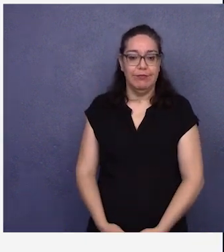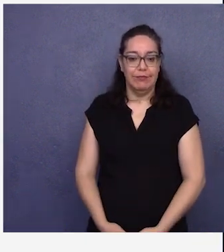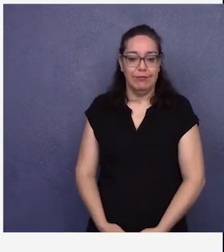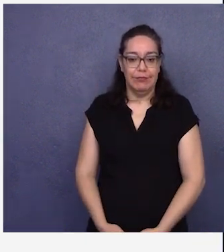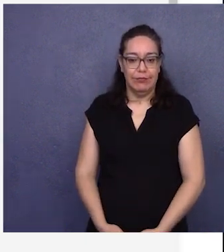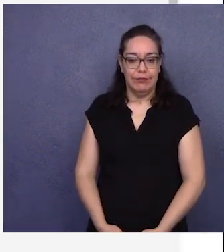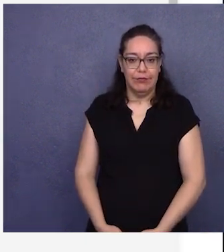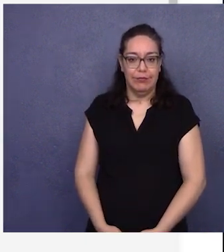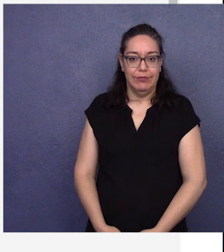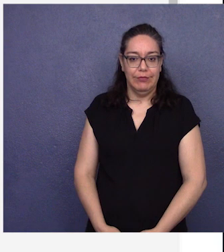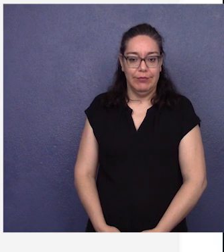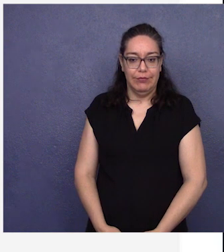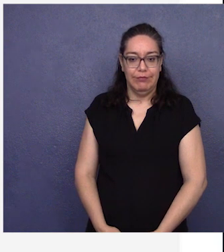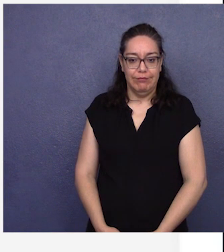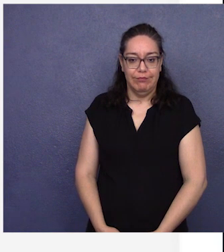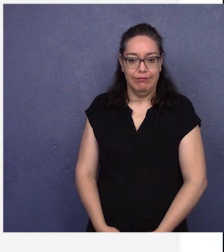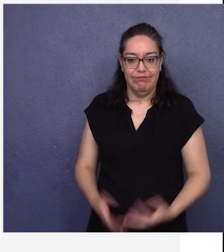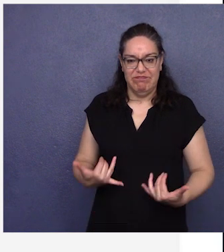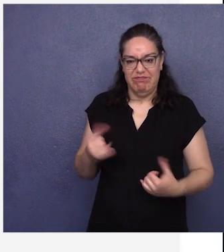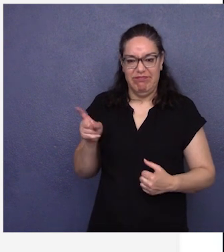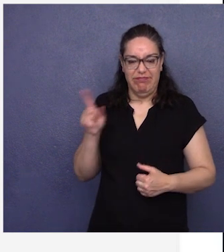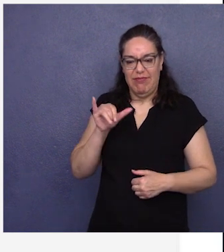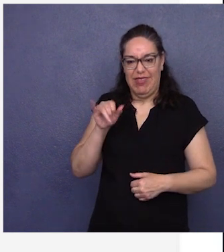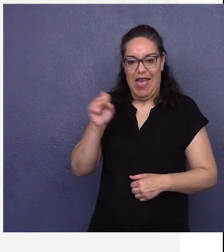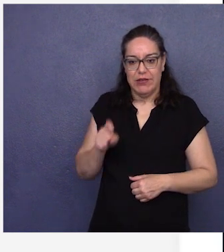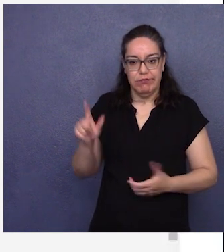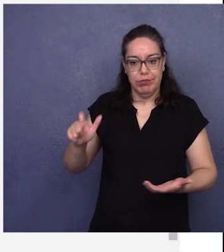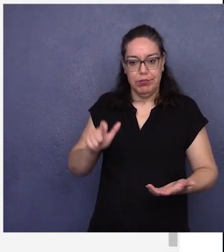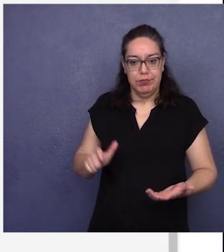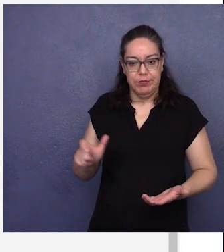I think Yaz is showing you where to find that.